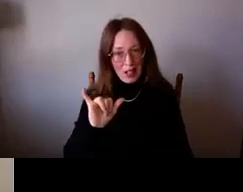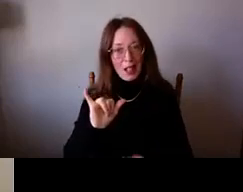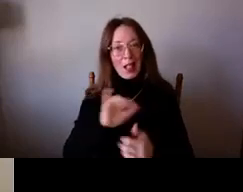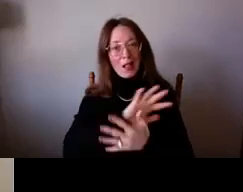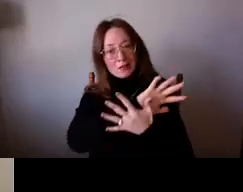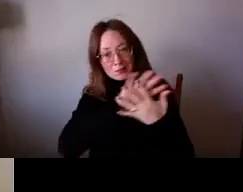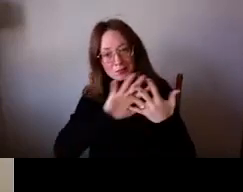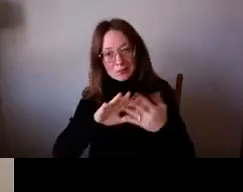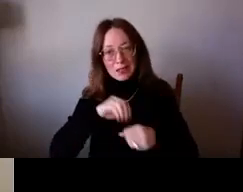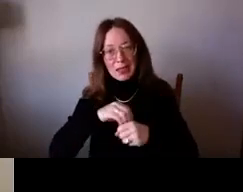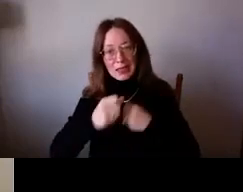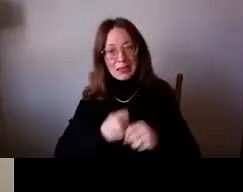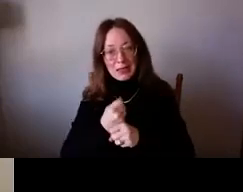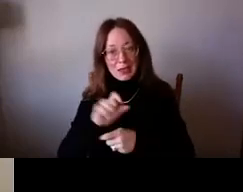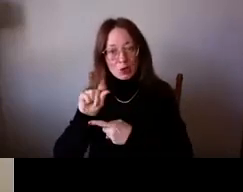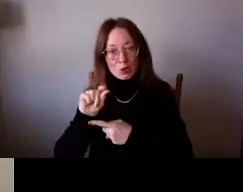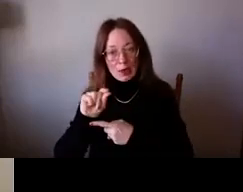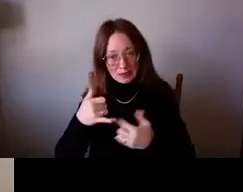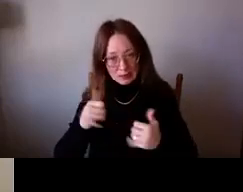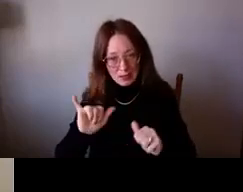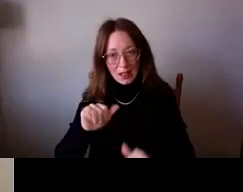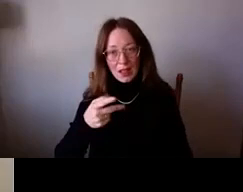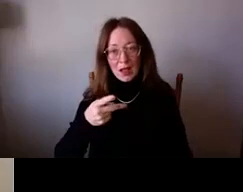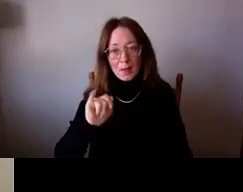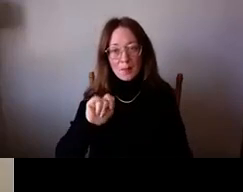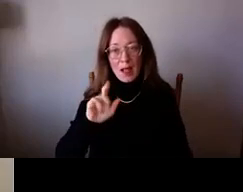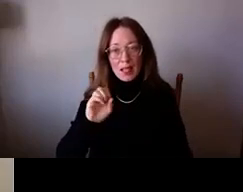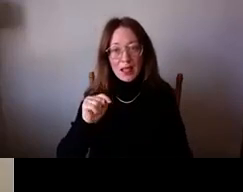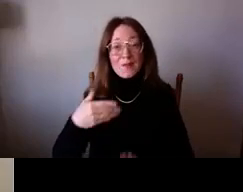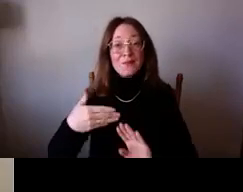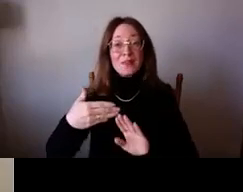20 before the federal partners define the measure